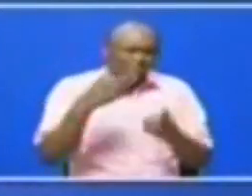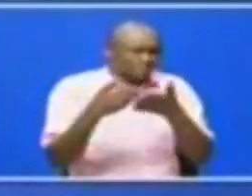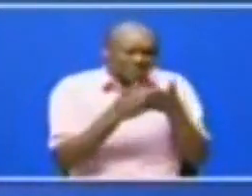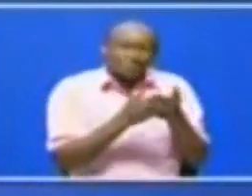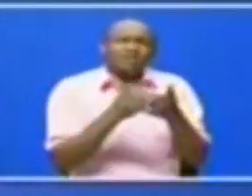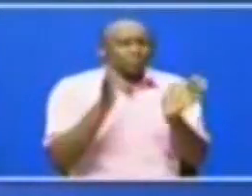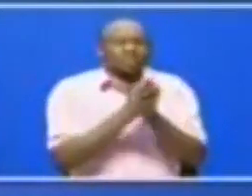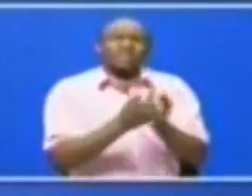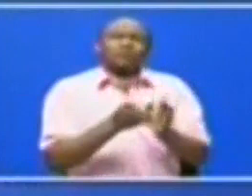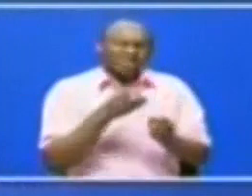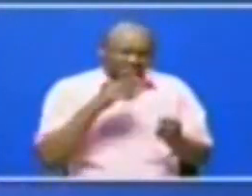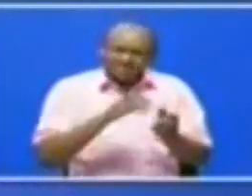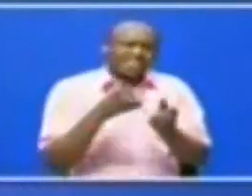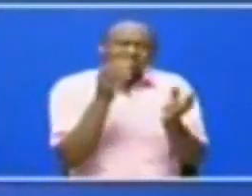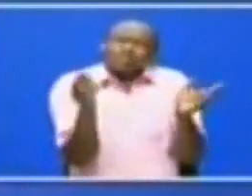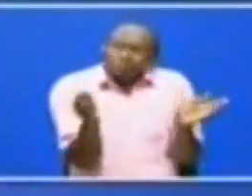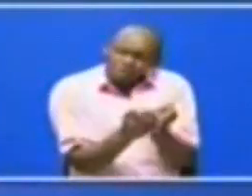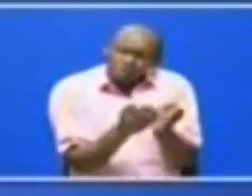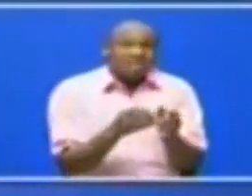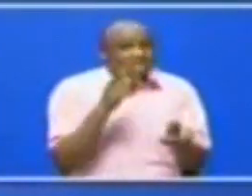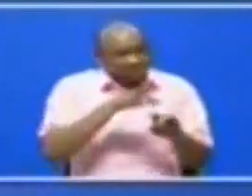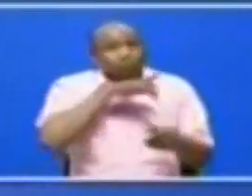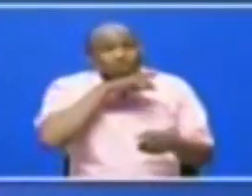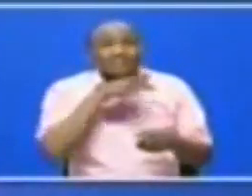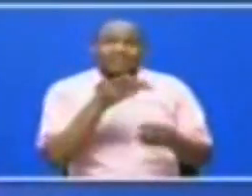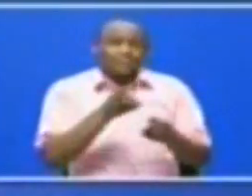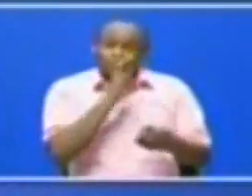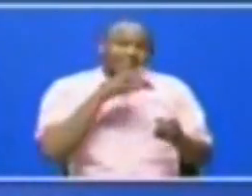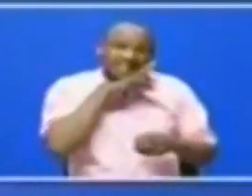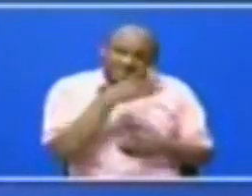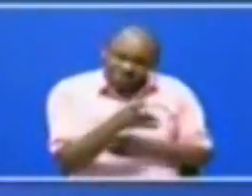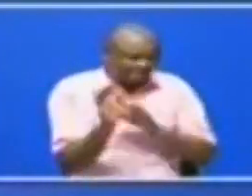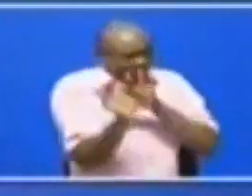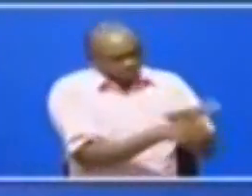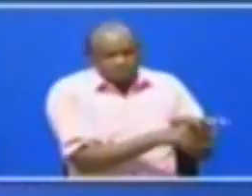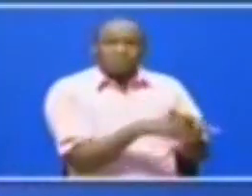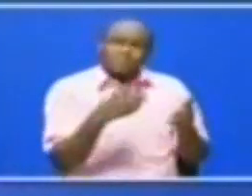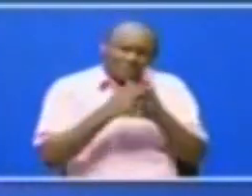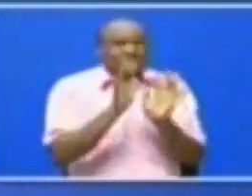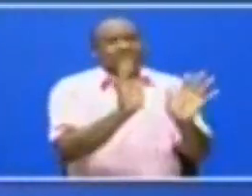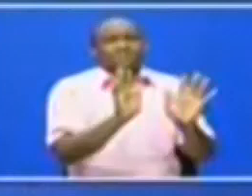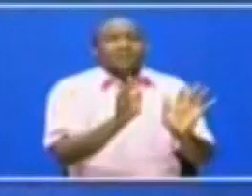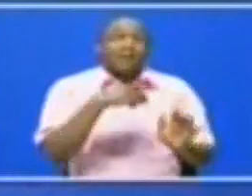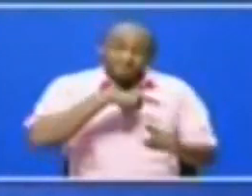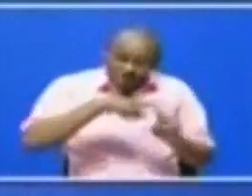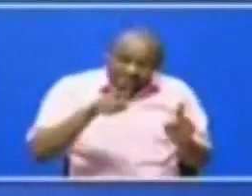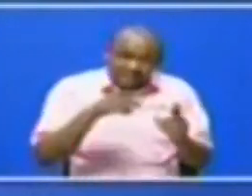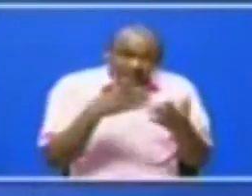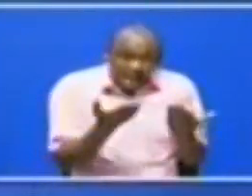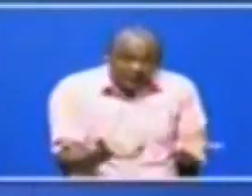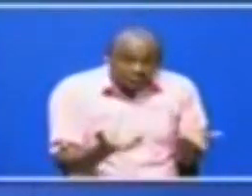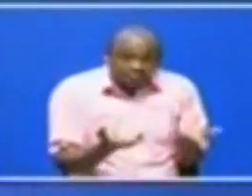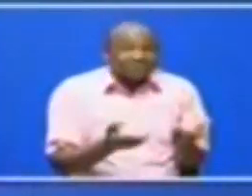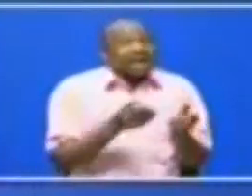the water. The water is dirty. What is the dirty water? The dirty water is this. The case was based on the fact that the